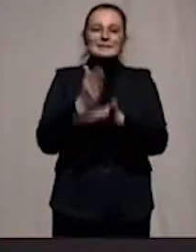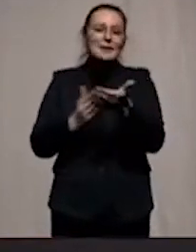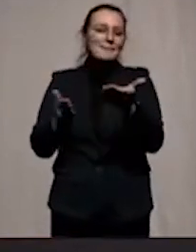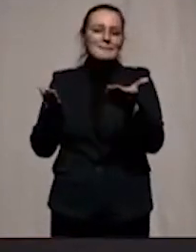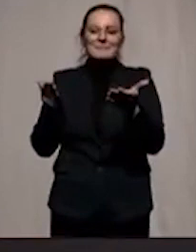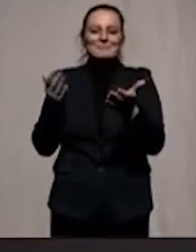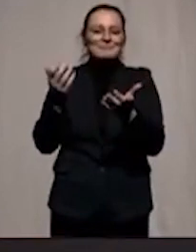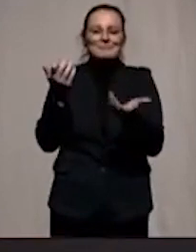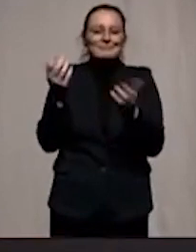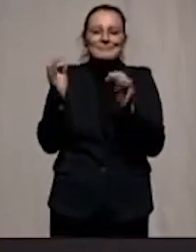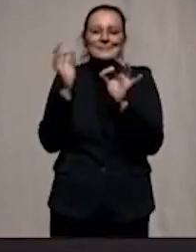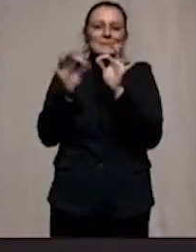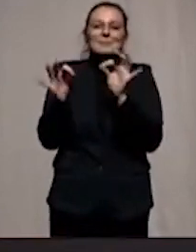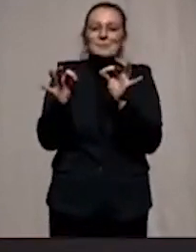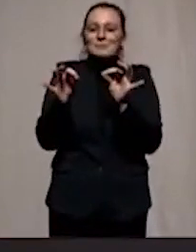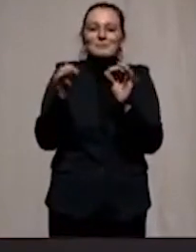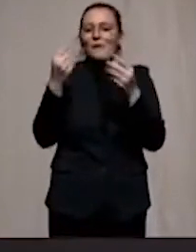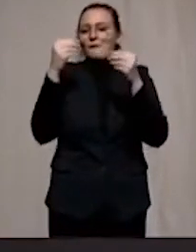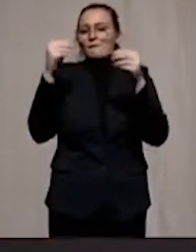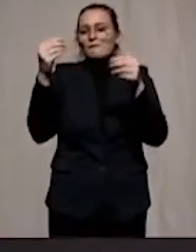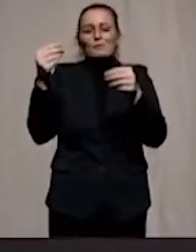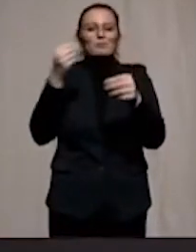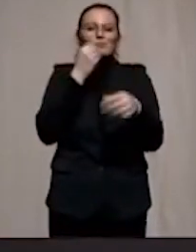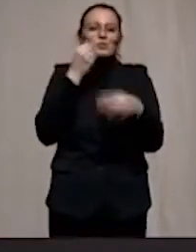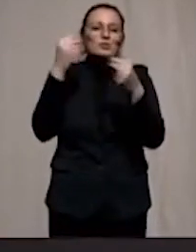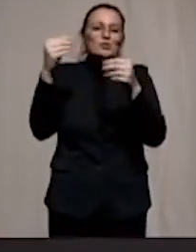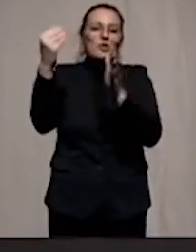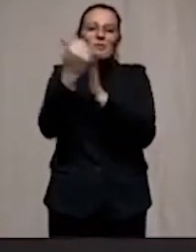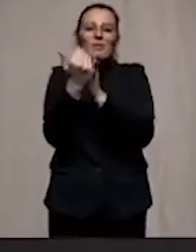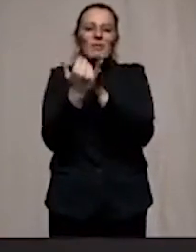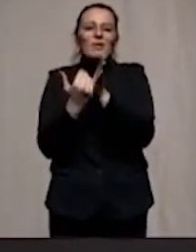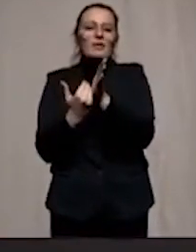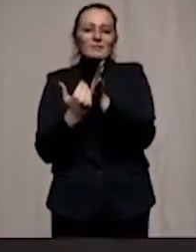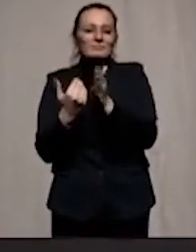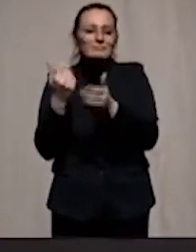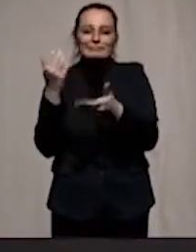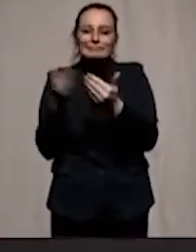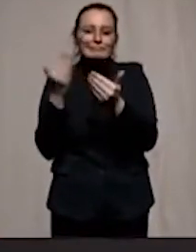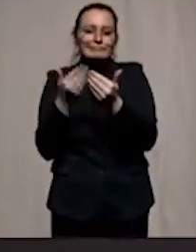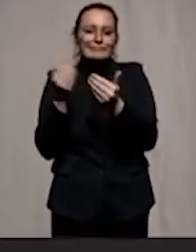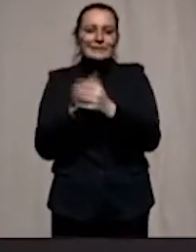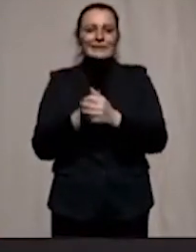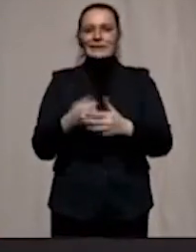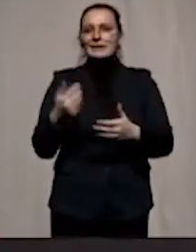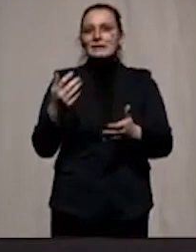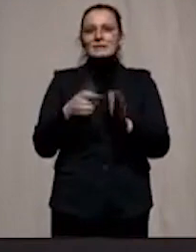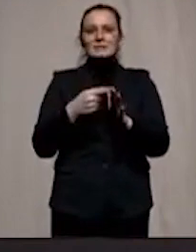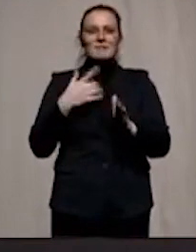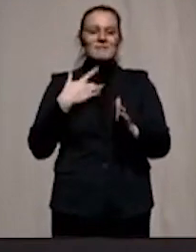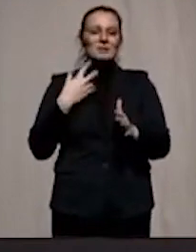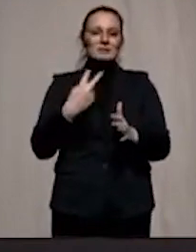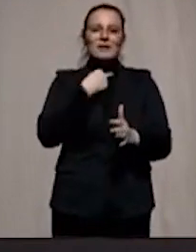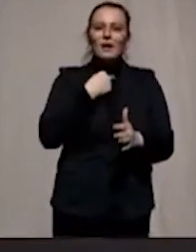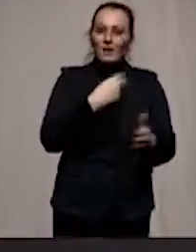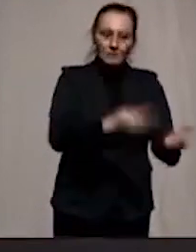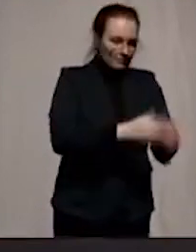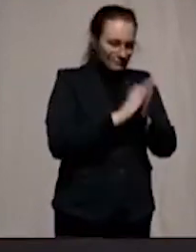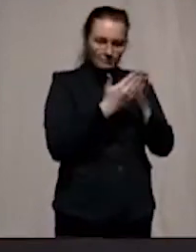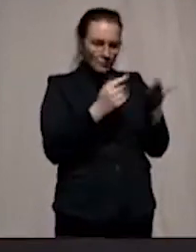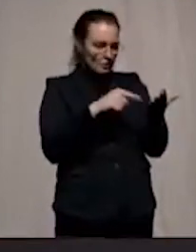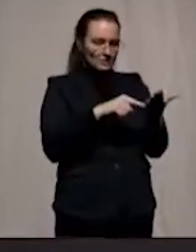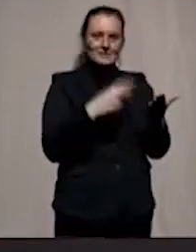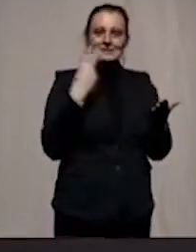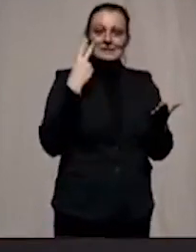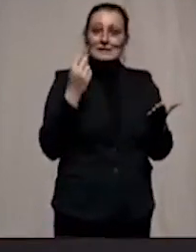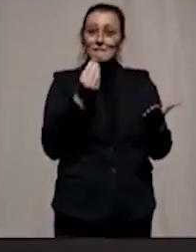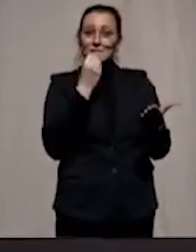grocery lists. And I have actually been so stuck that I've flipped through a book, found a page with a grocery list, and then made a song about